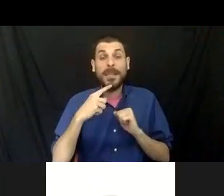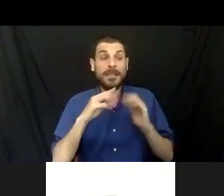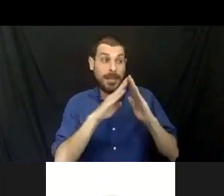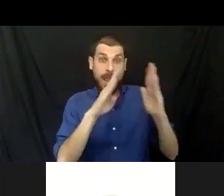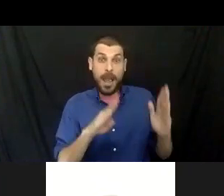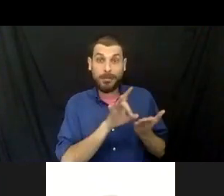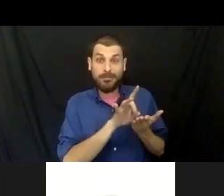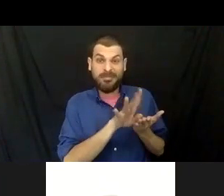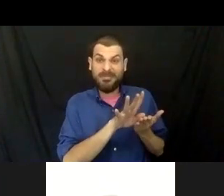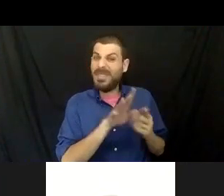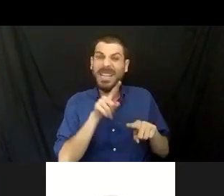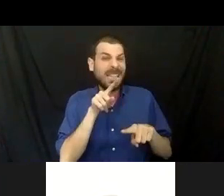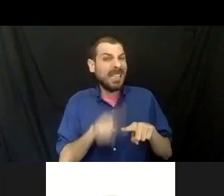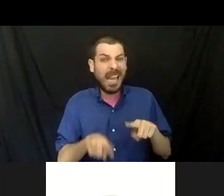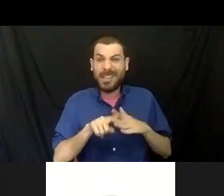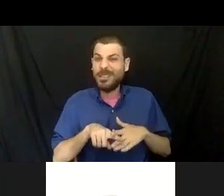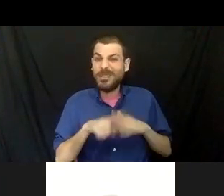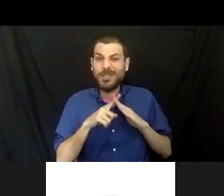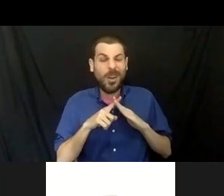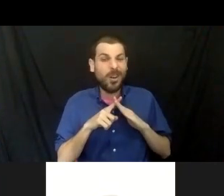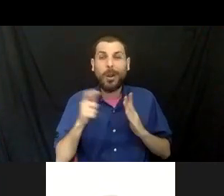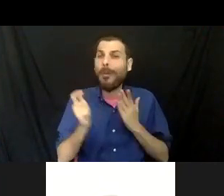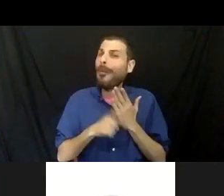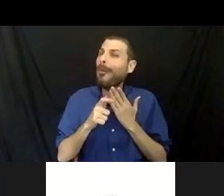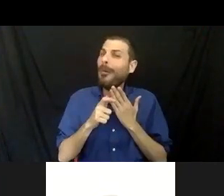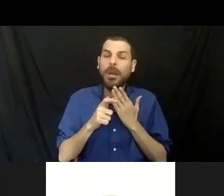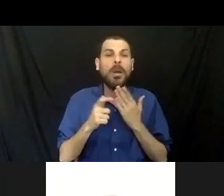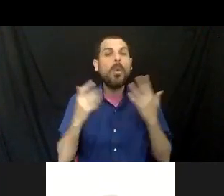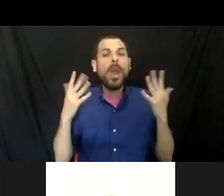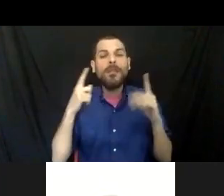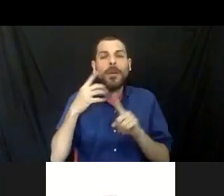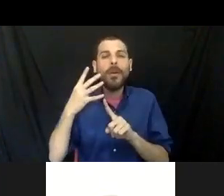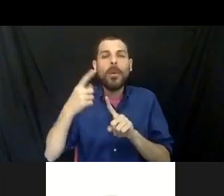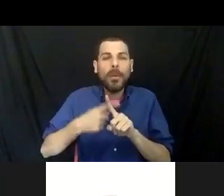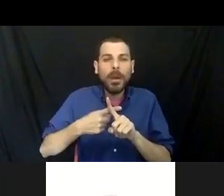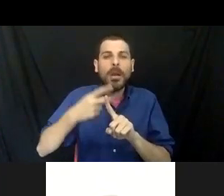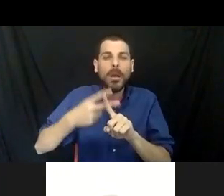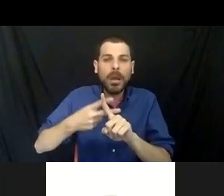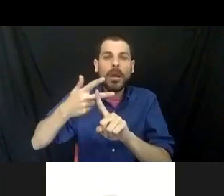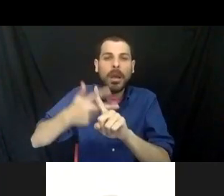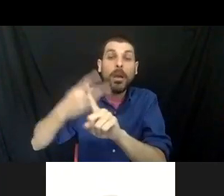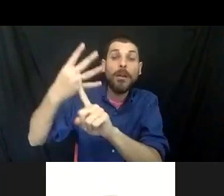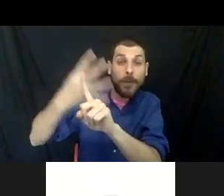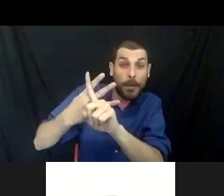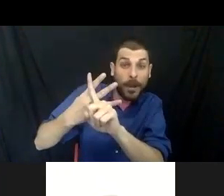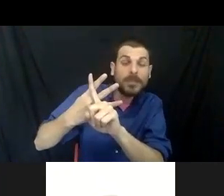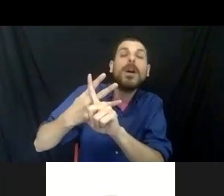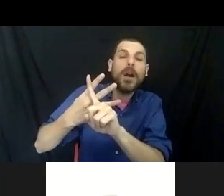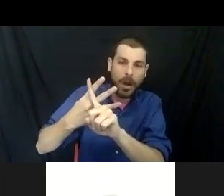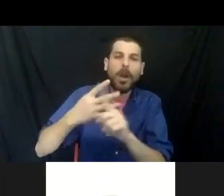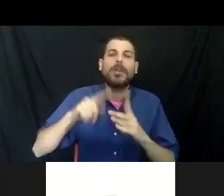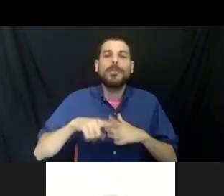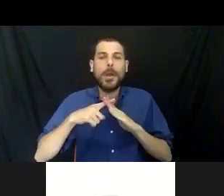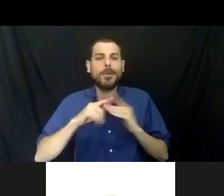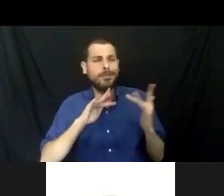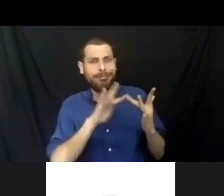at least 4 months behind. So, like David said, if you get behind, the earlier you can